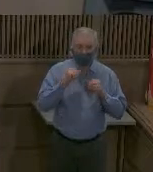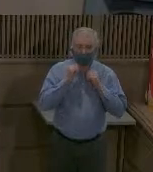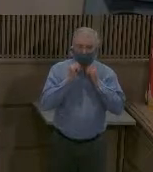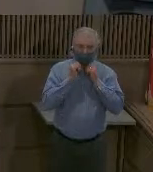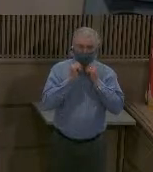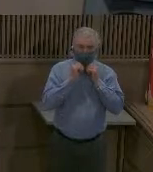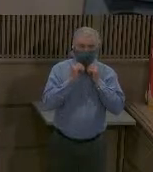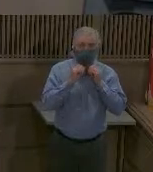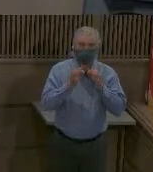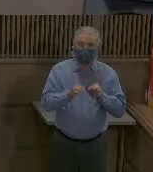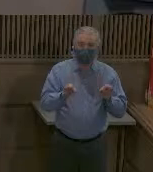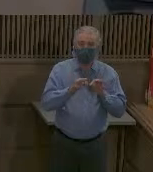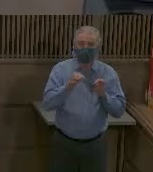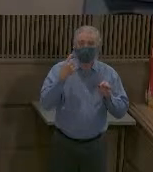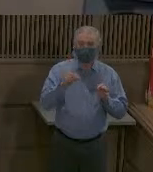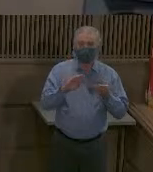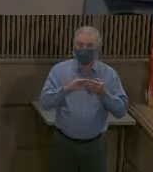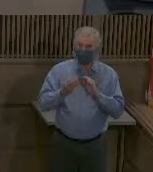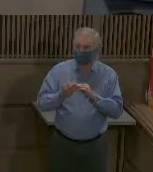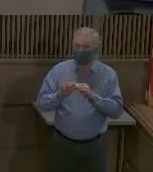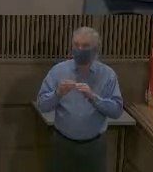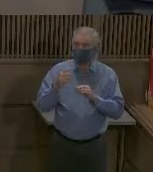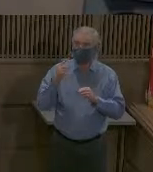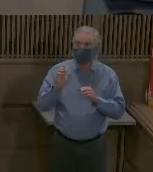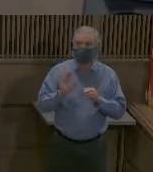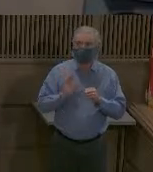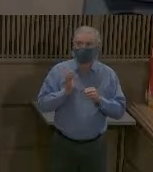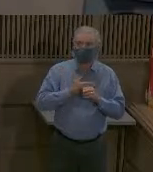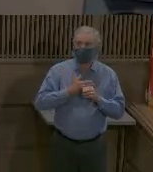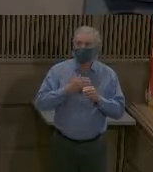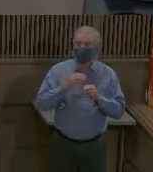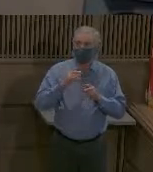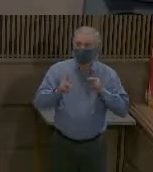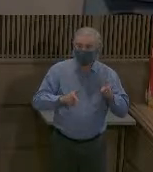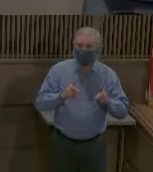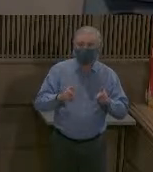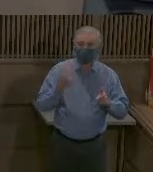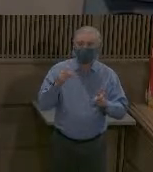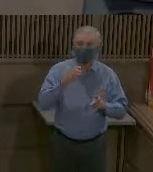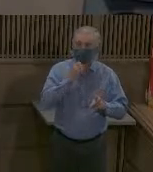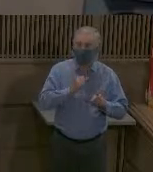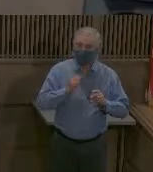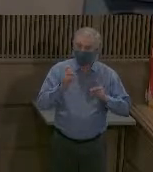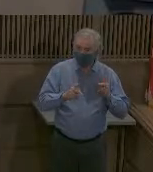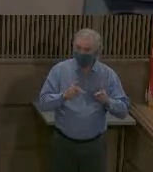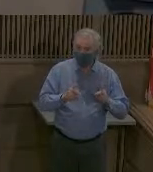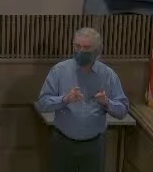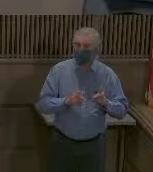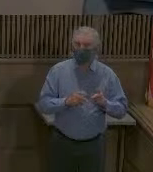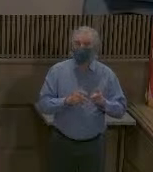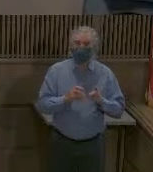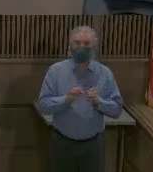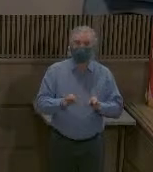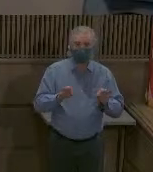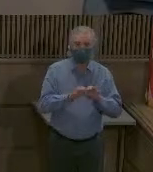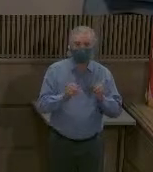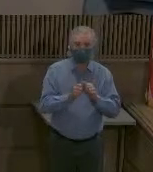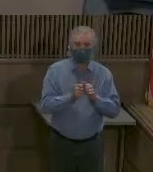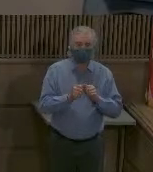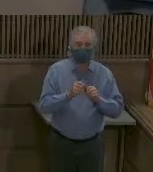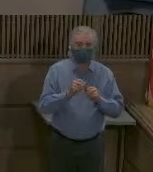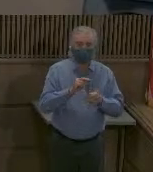to the community. It's important to our citizens. It's important to our elderly. It's important to those that are in long-term